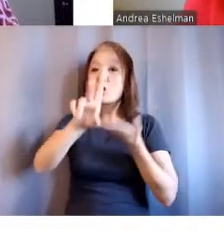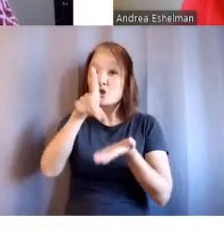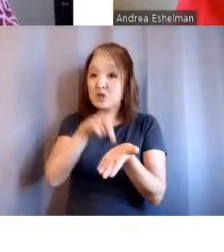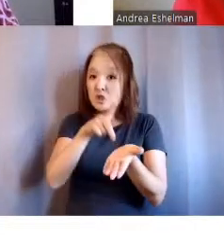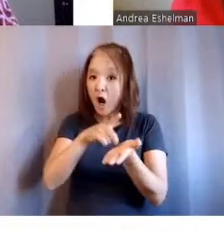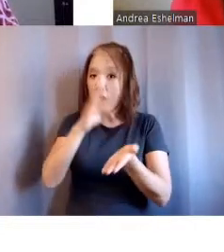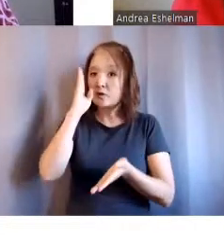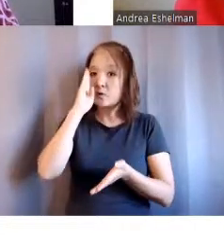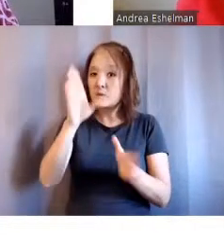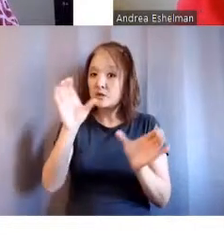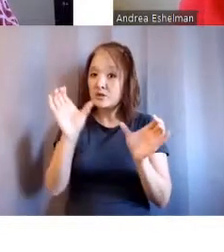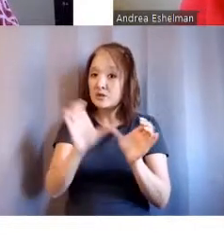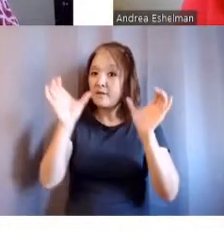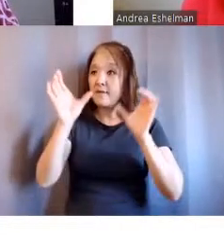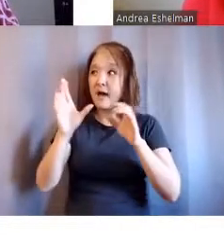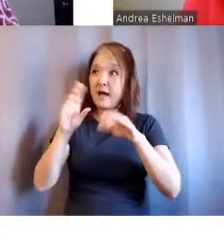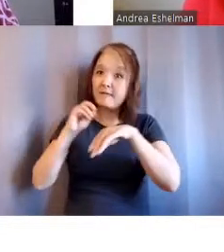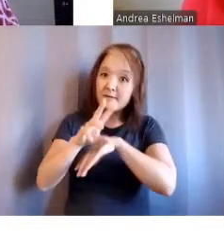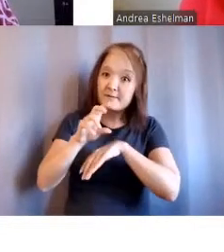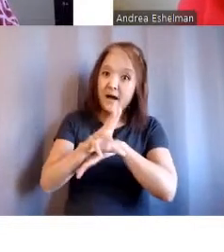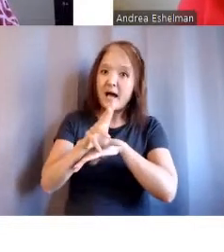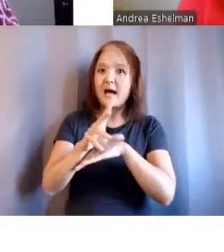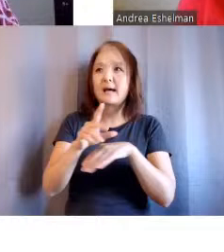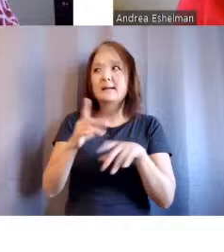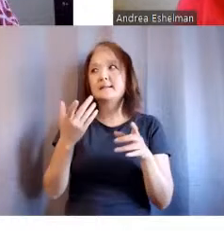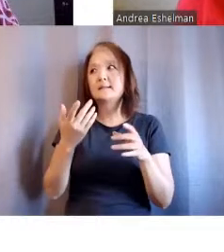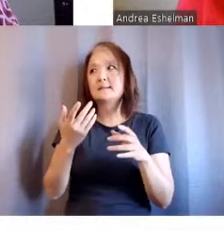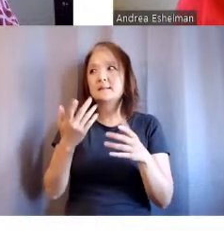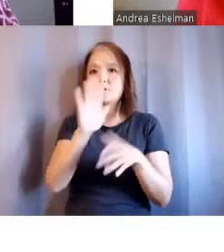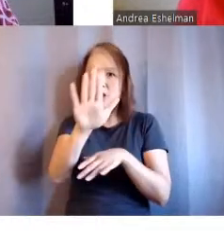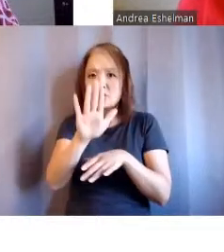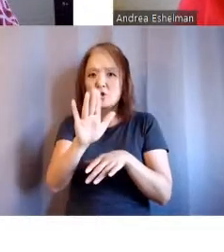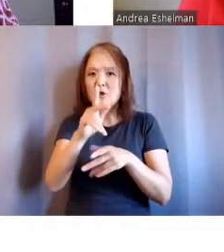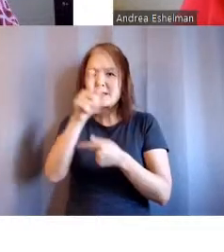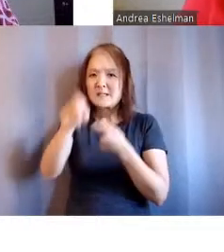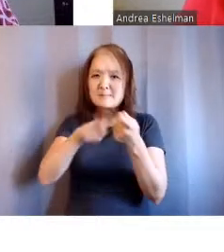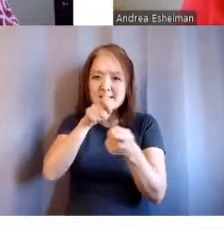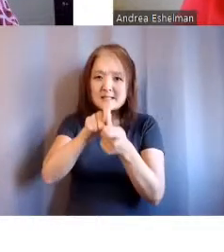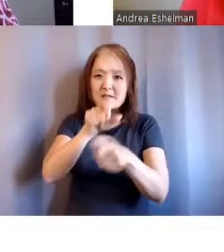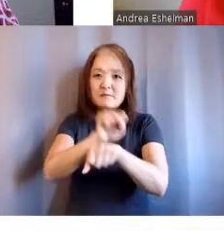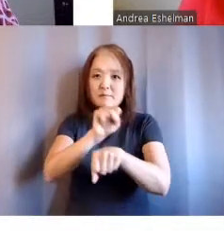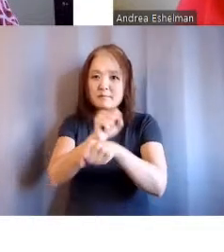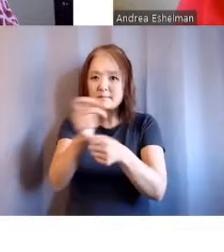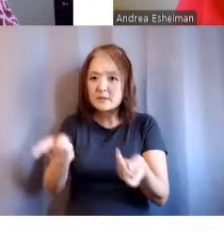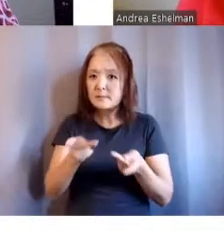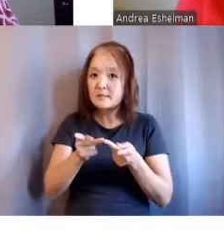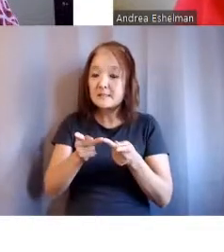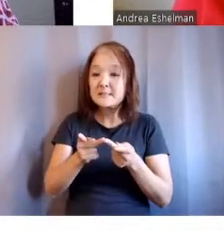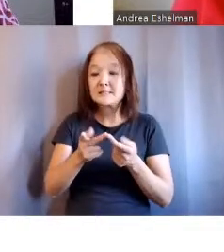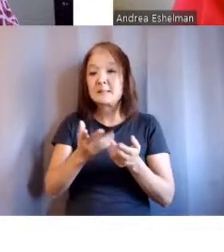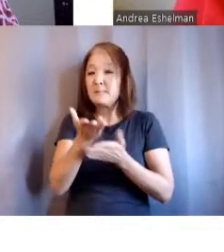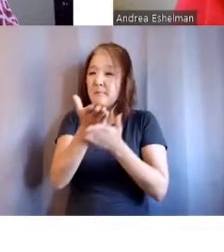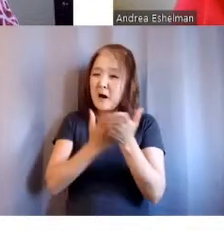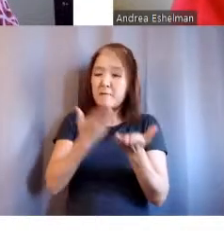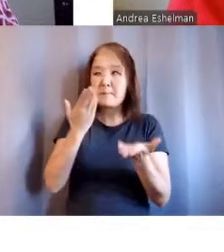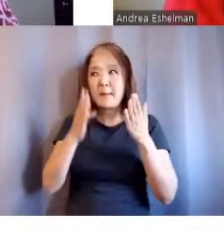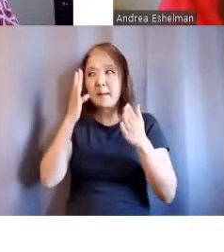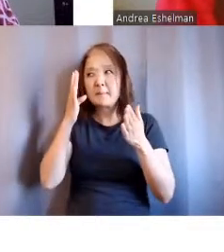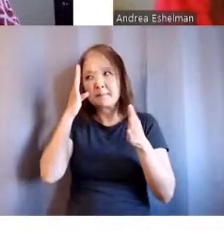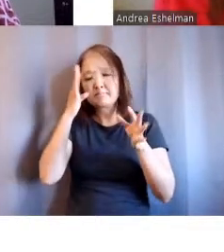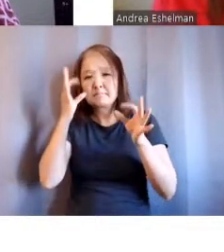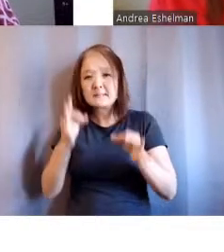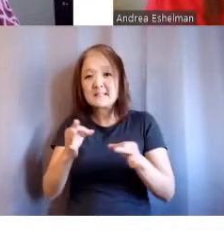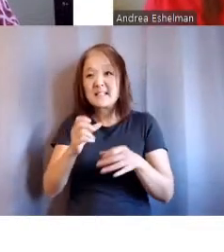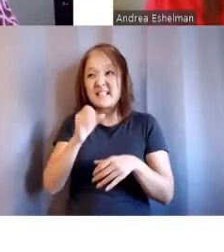is going to advise, and your line assignment. And so part of that may be determinant on, is anything